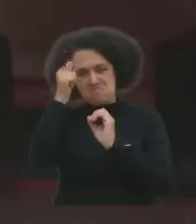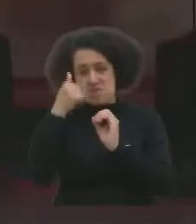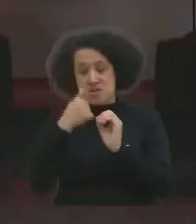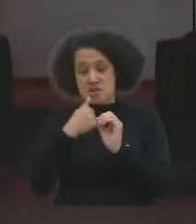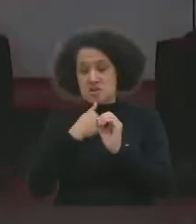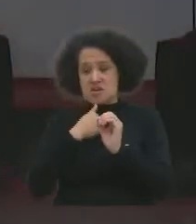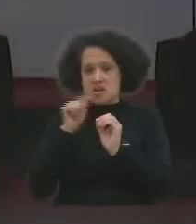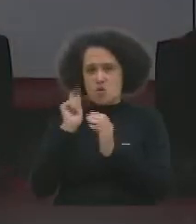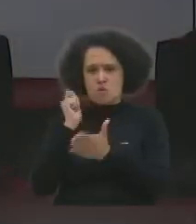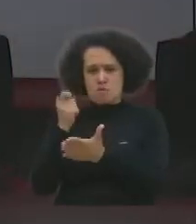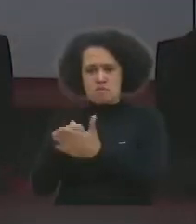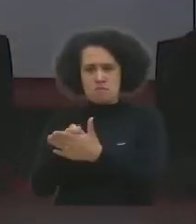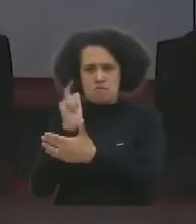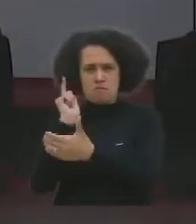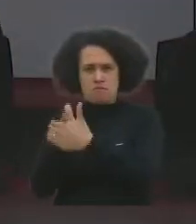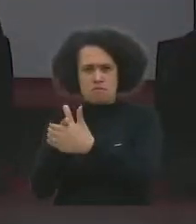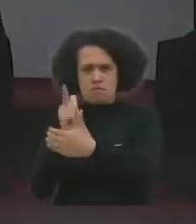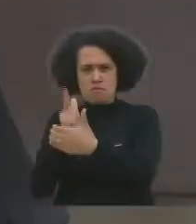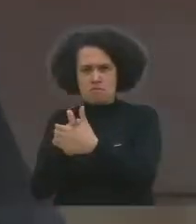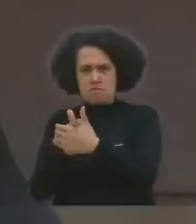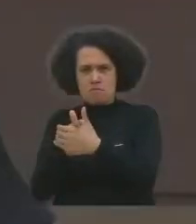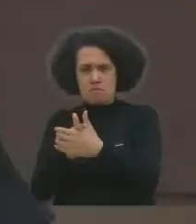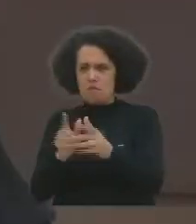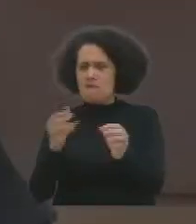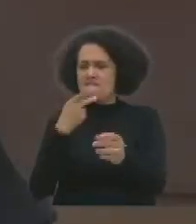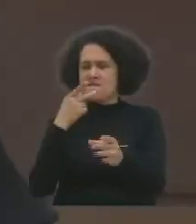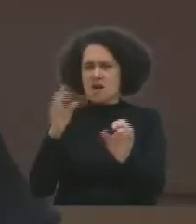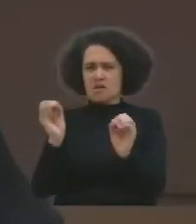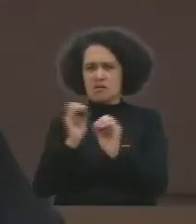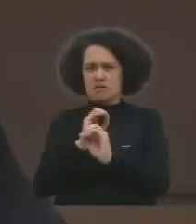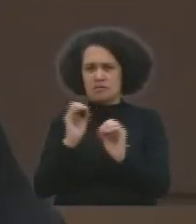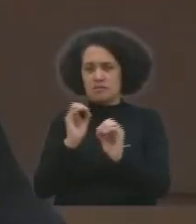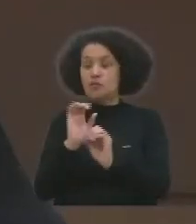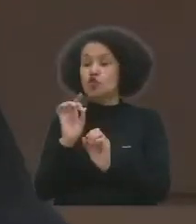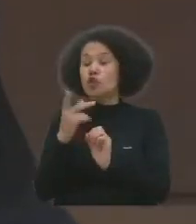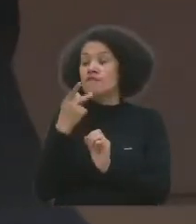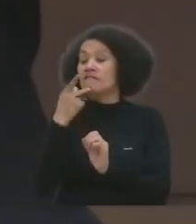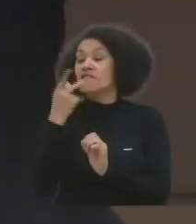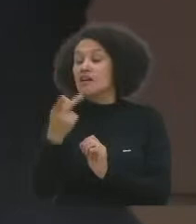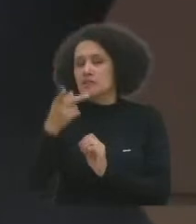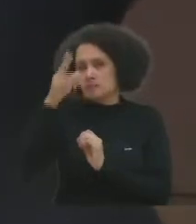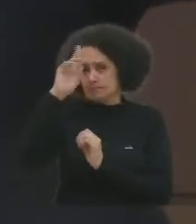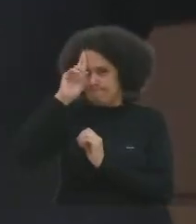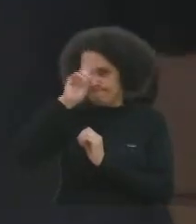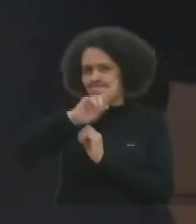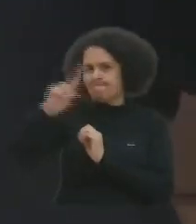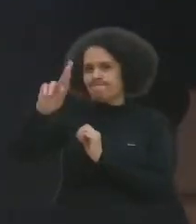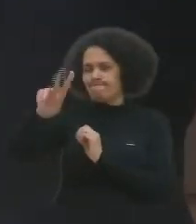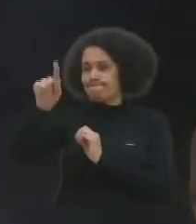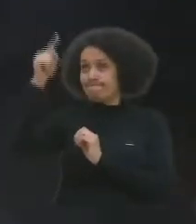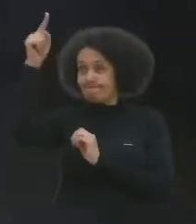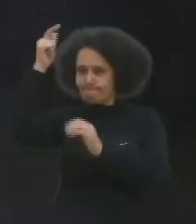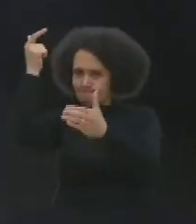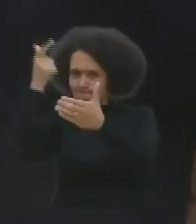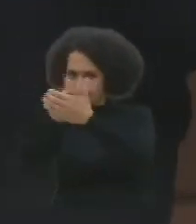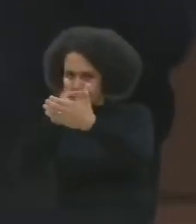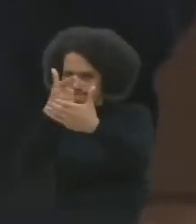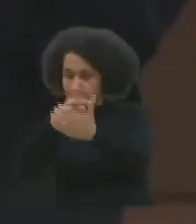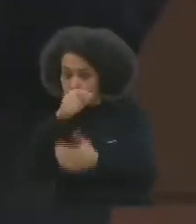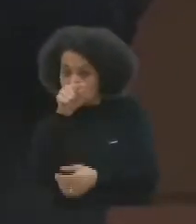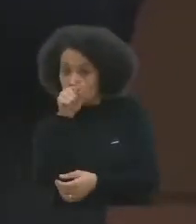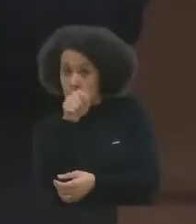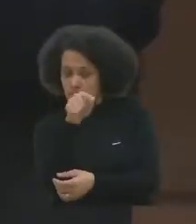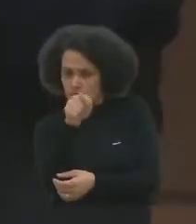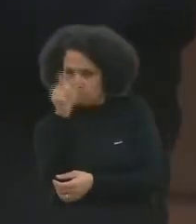te repreendo. He said the Lord rebukes you. Ele diz o Senhor te repreenda. Michael used